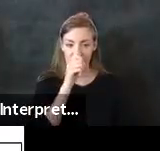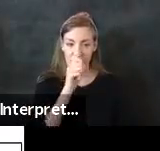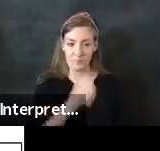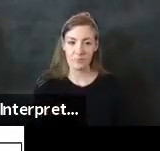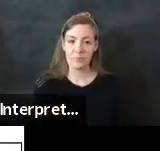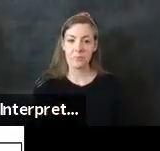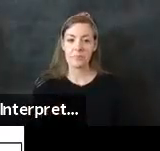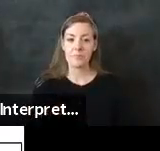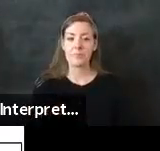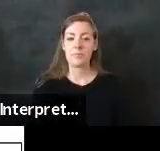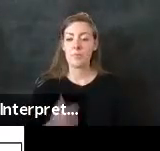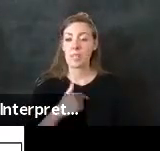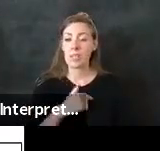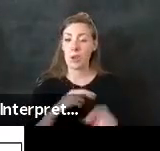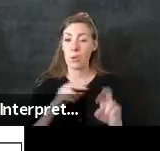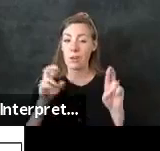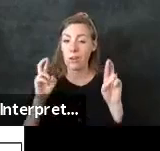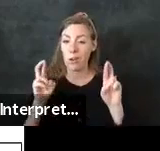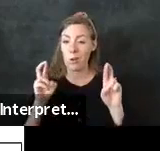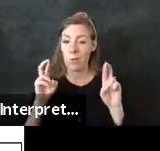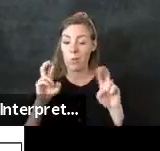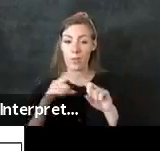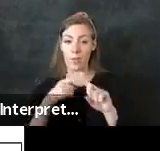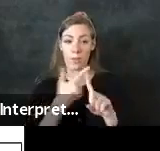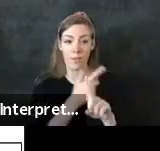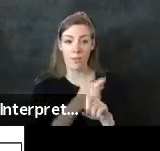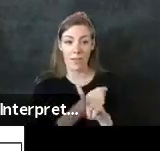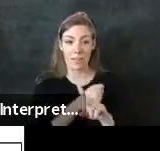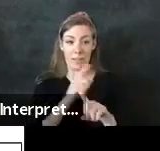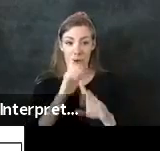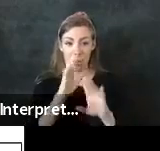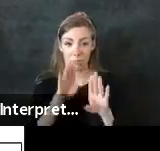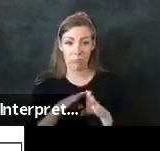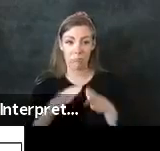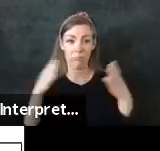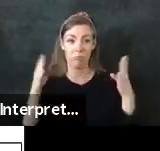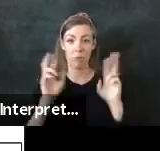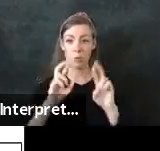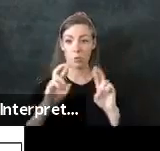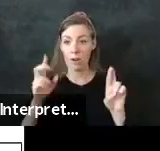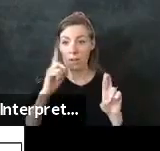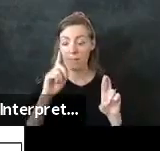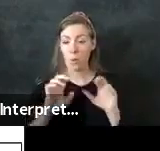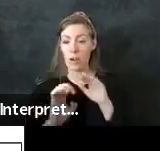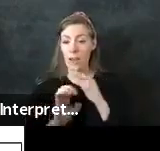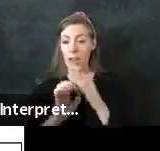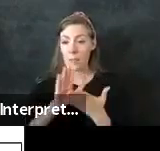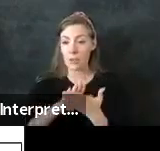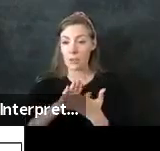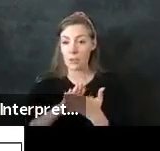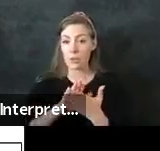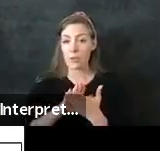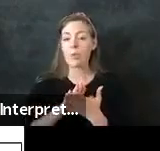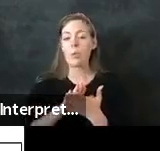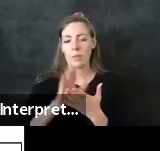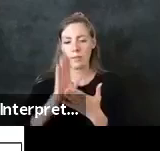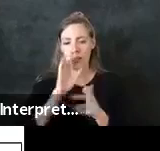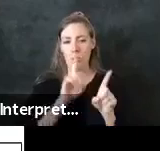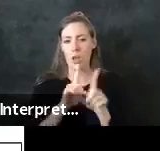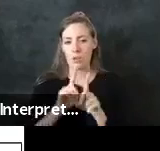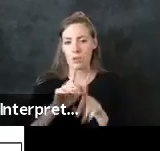so we're hopeful that once the vaccines are available for elementary grades, the case outlook at the elementary level will also